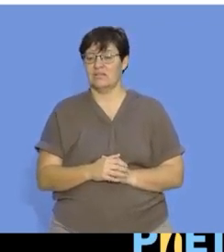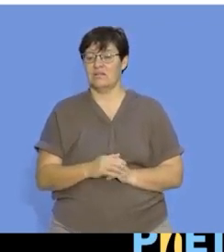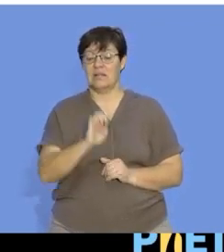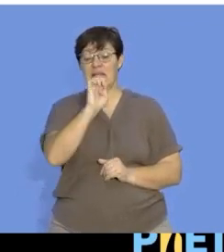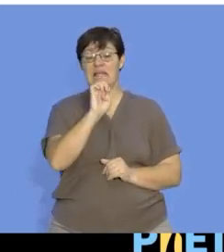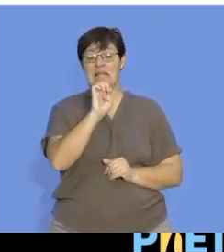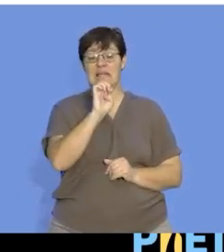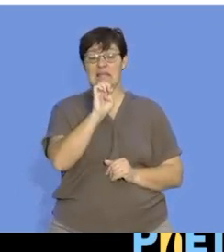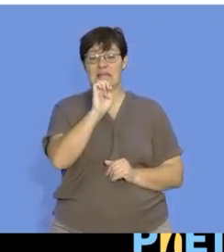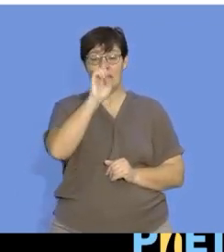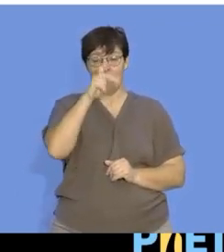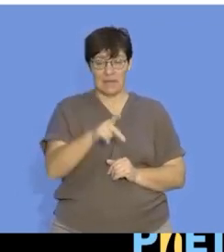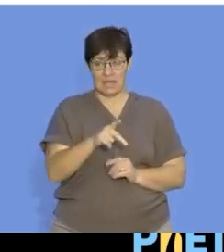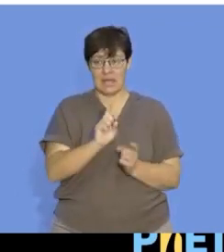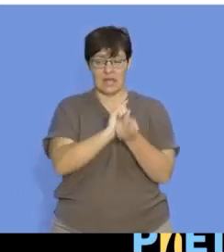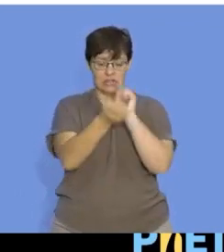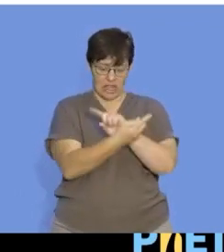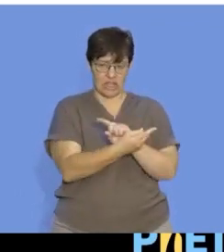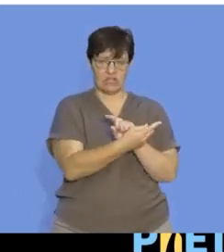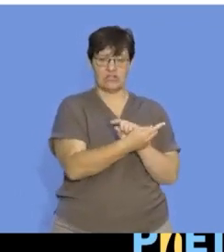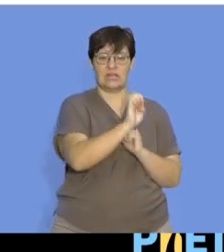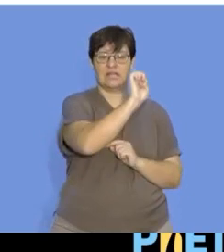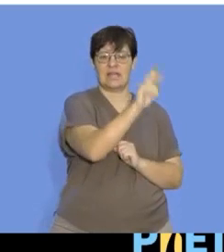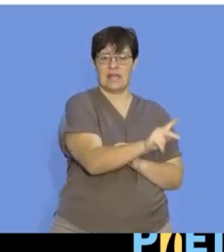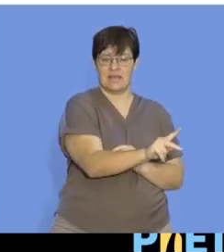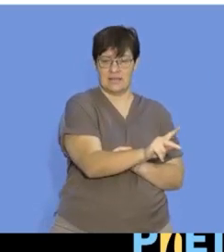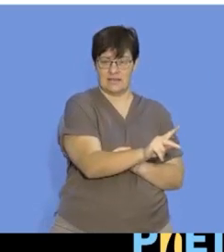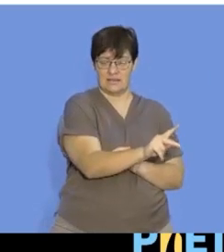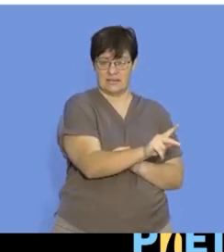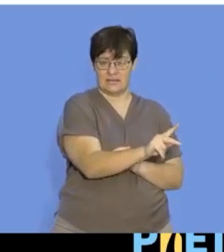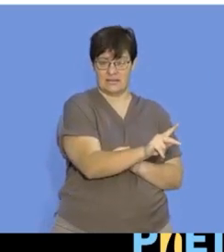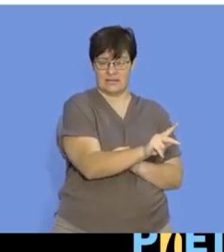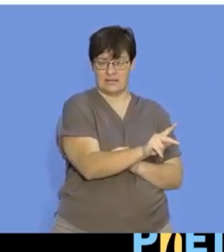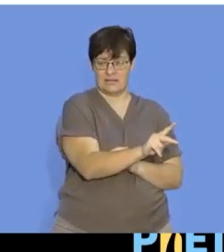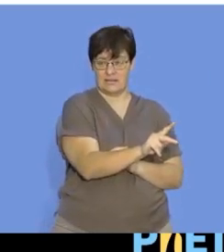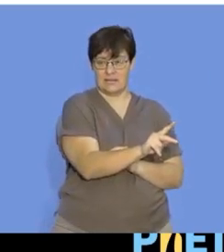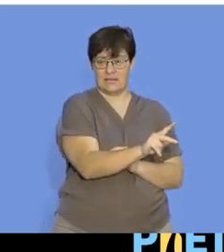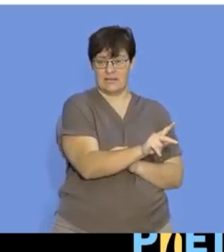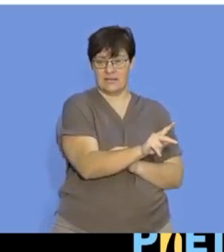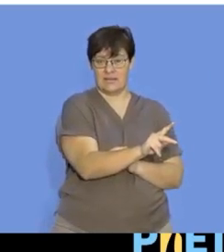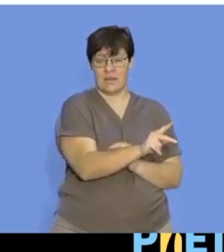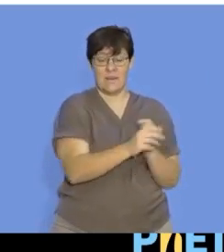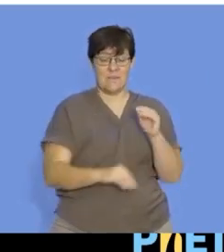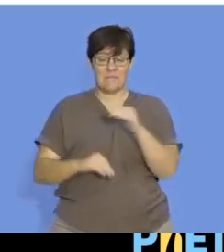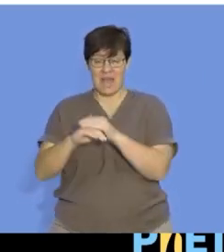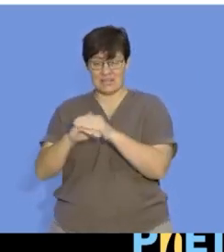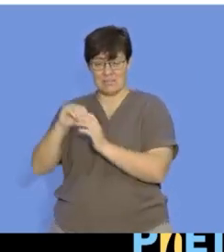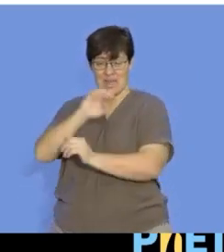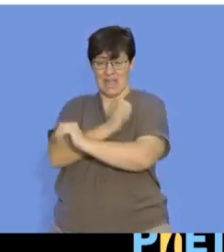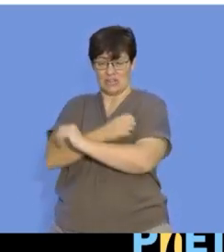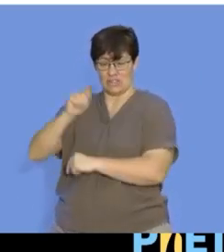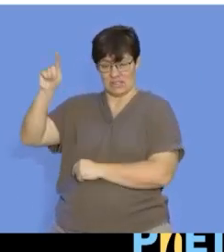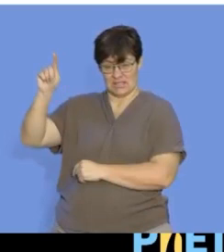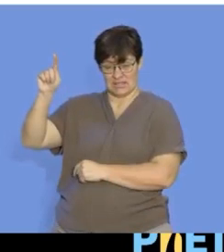energy has changed into kinetic. Okay? So we had maximum energy over here.